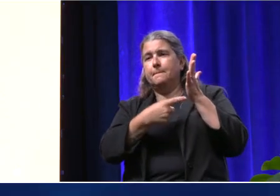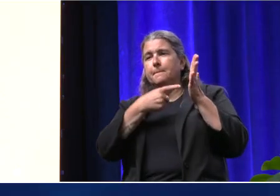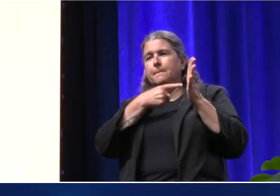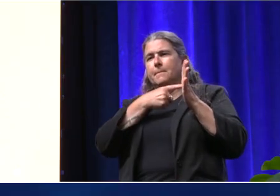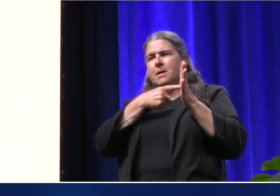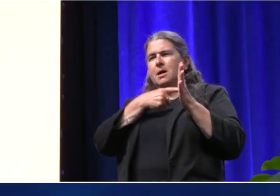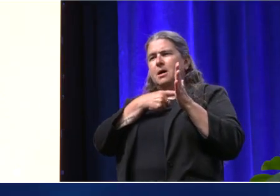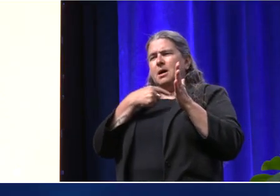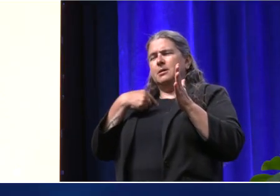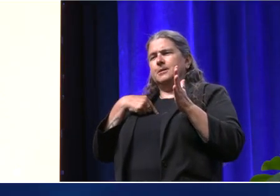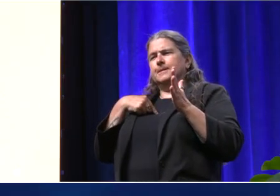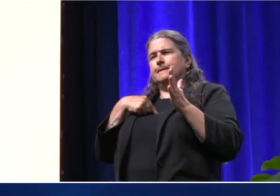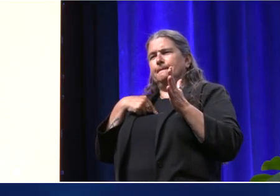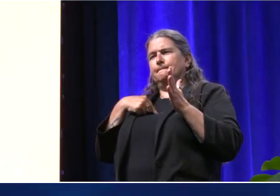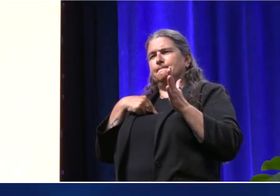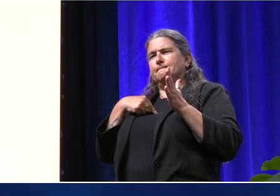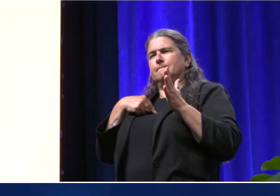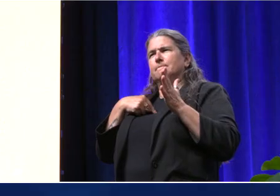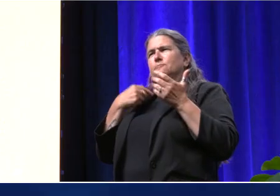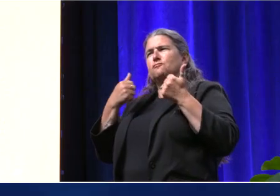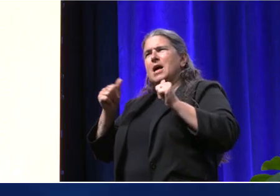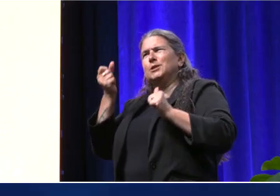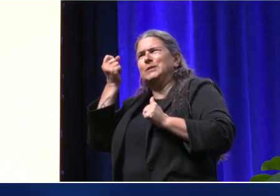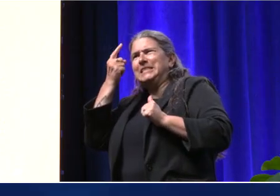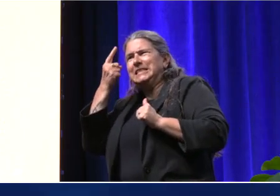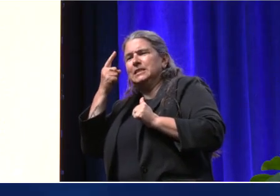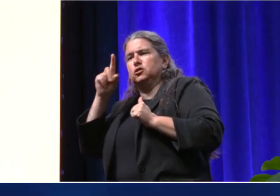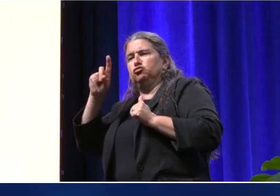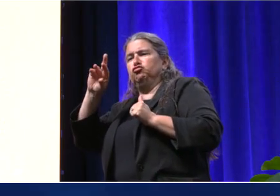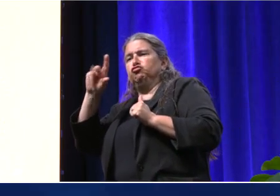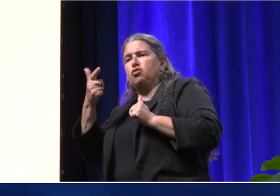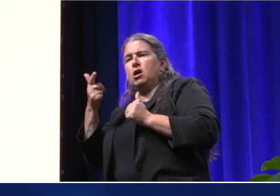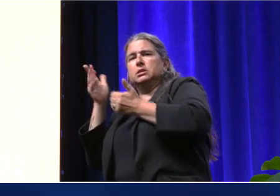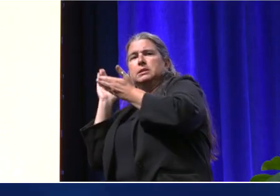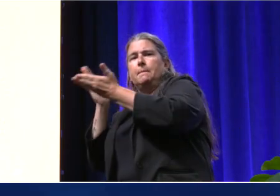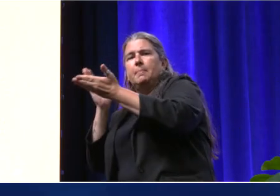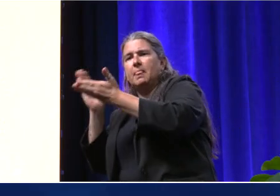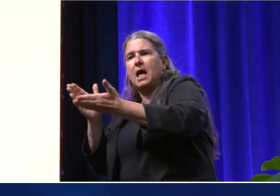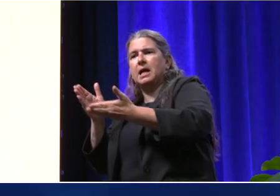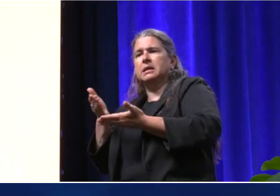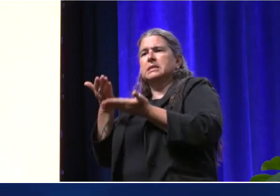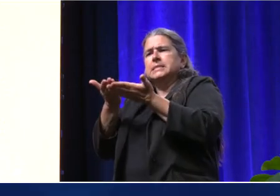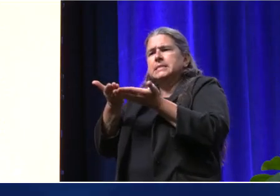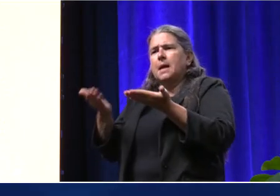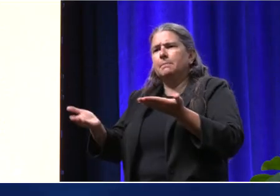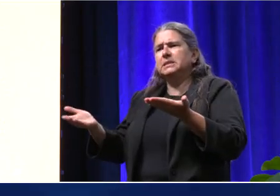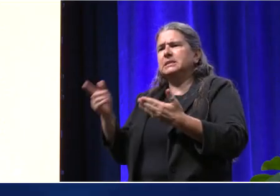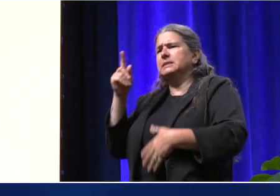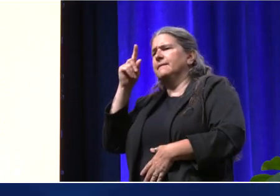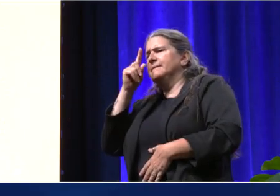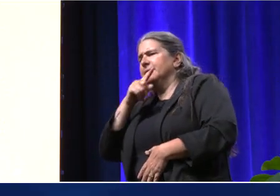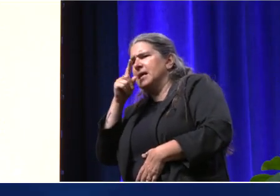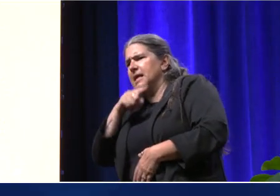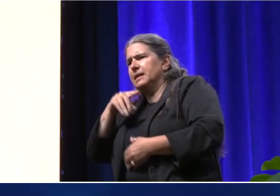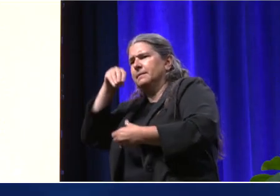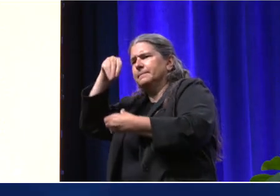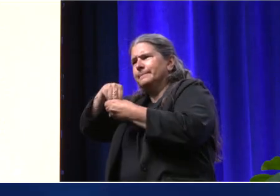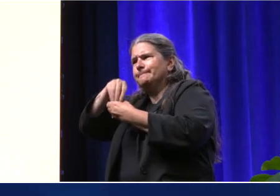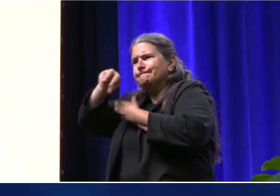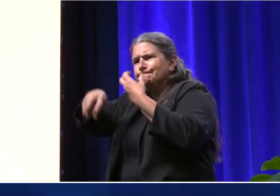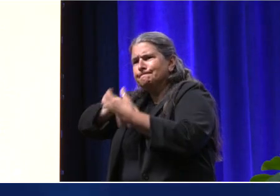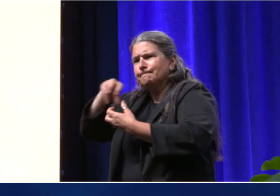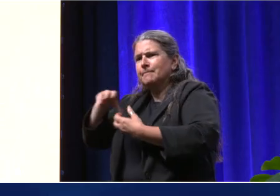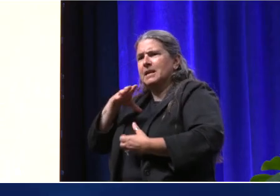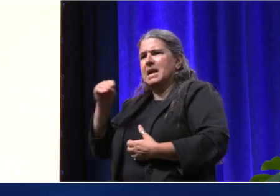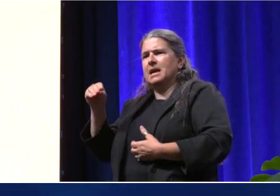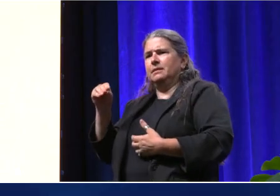drug supply is through polysubstance, counterfeits, adulterants, variants, and quantity. All right, so let me